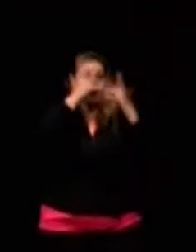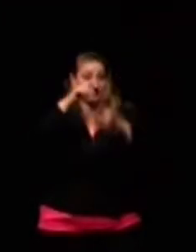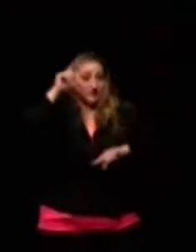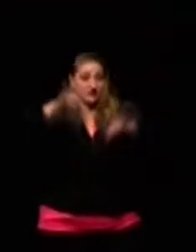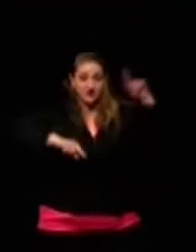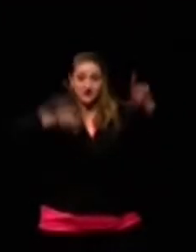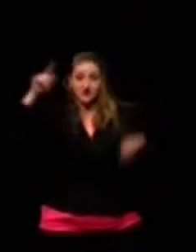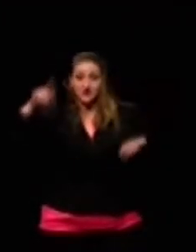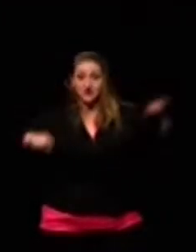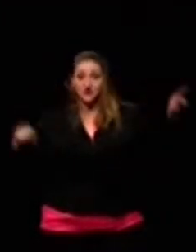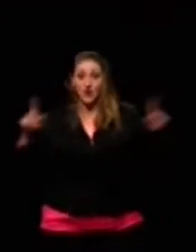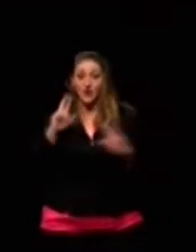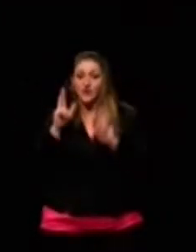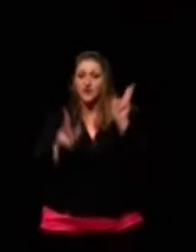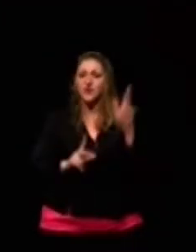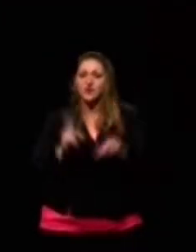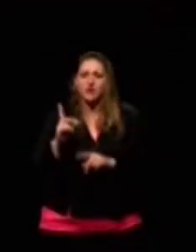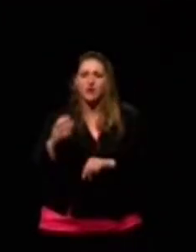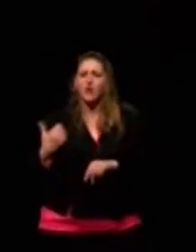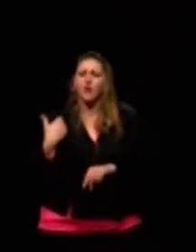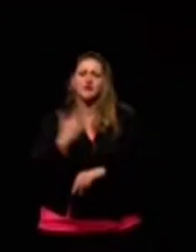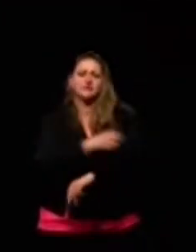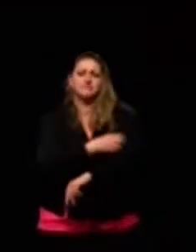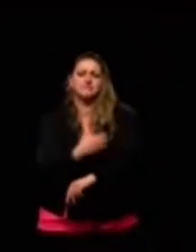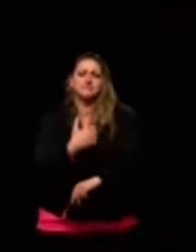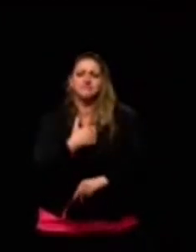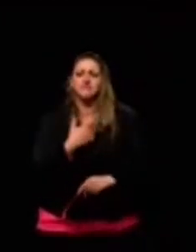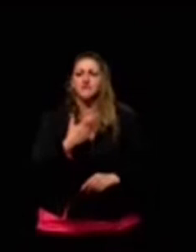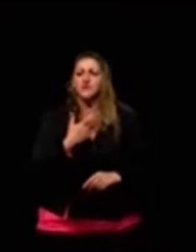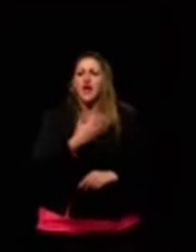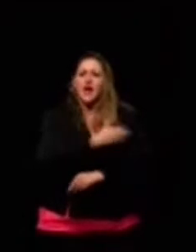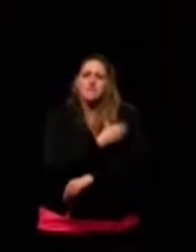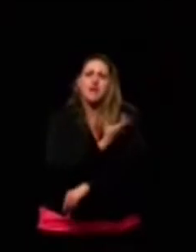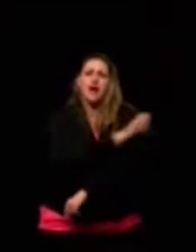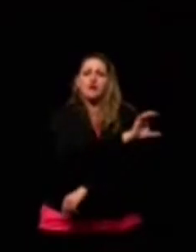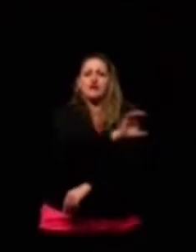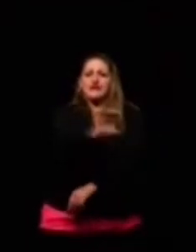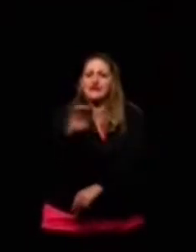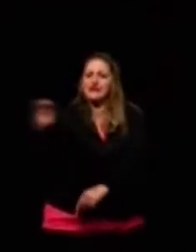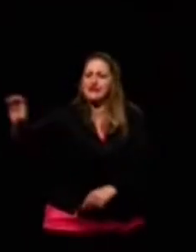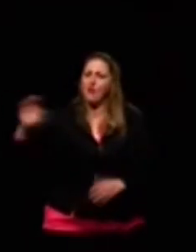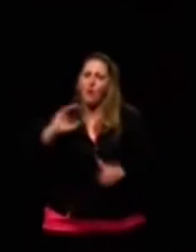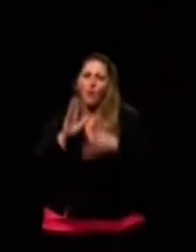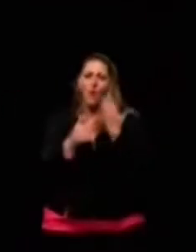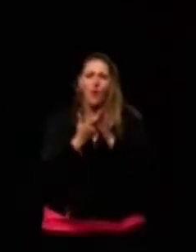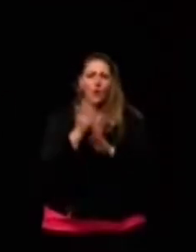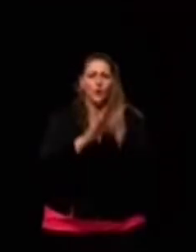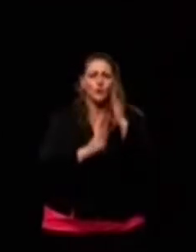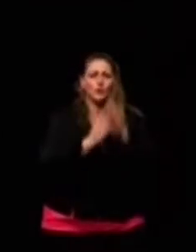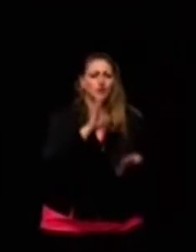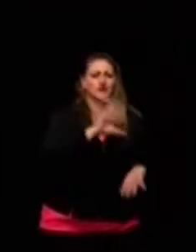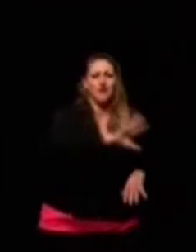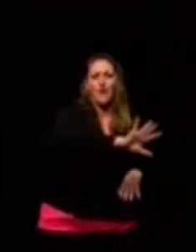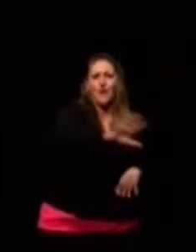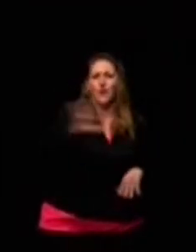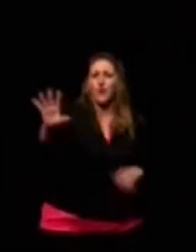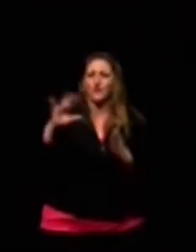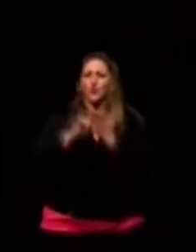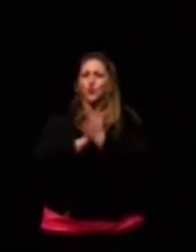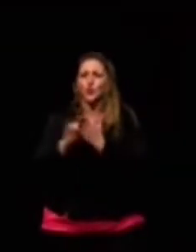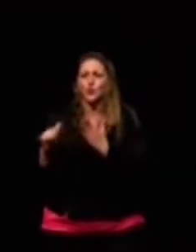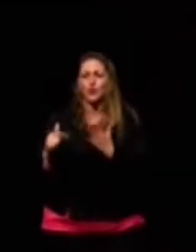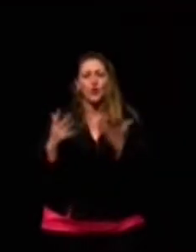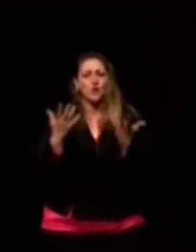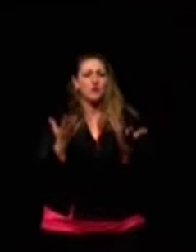of individuals devoted to empowering and uplifting every community across our great state. But those